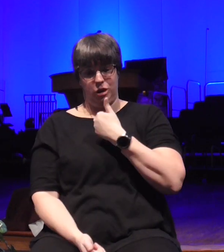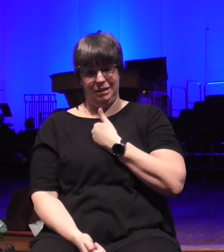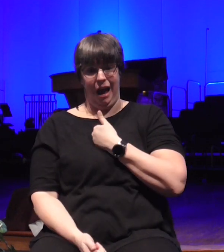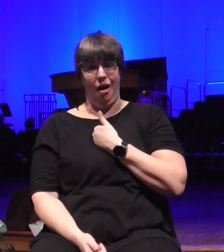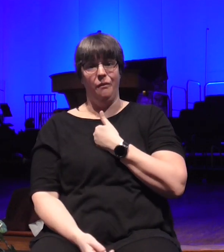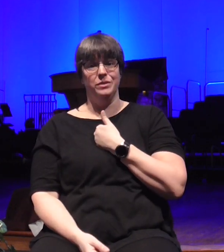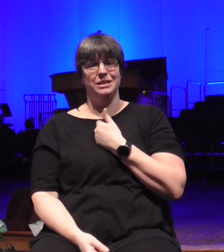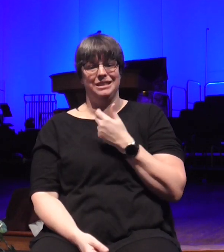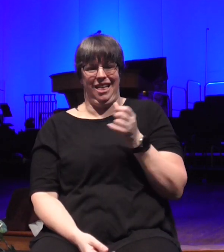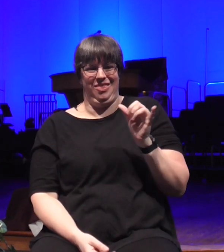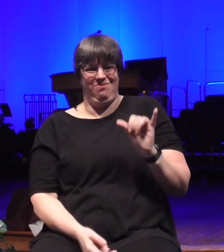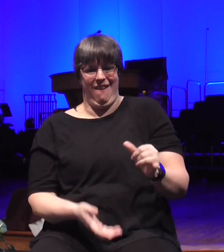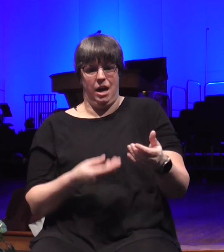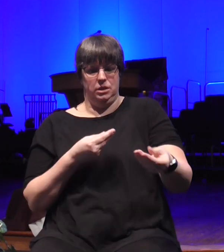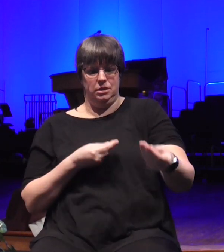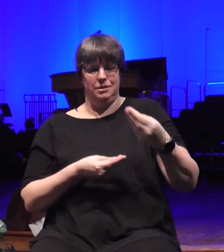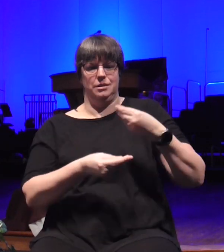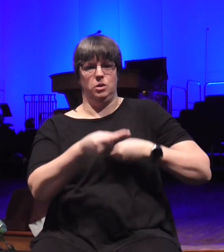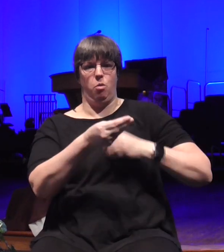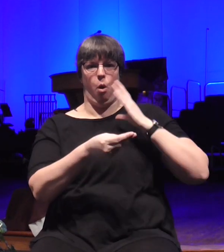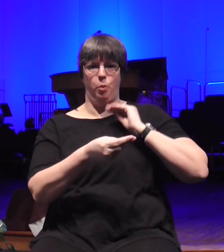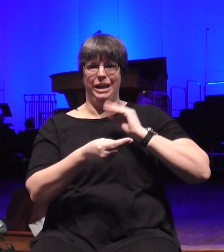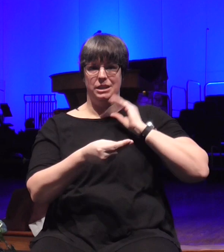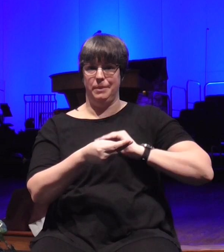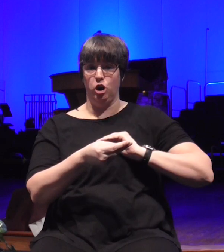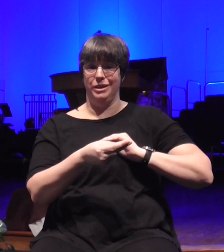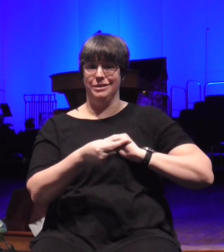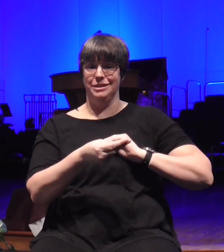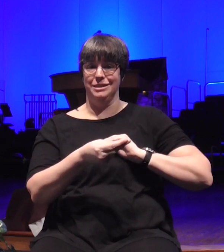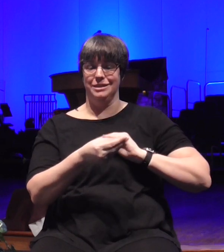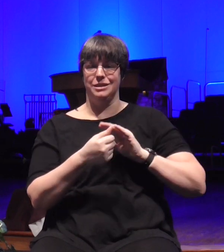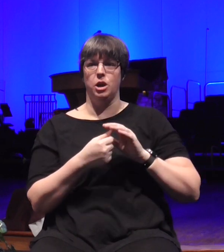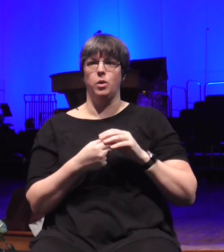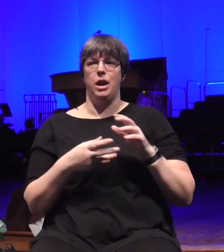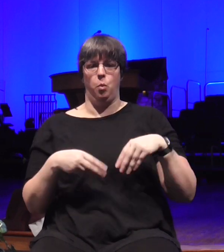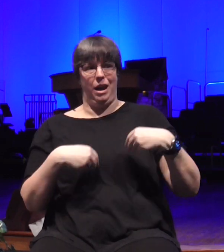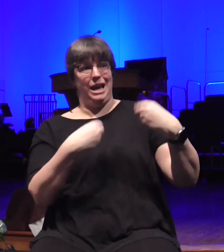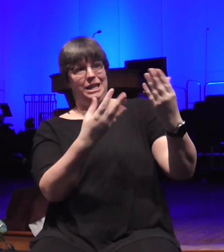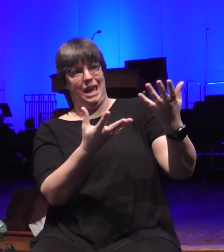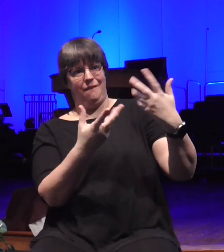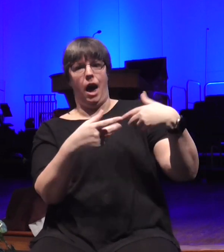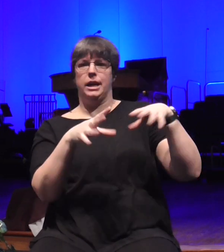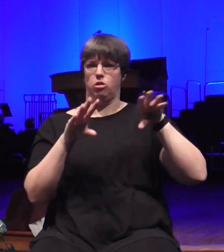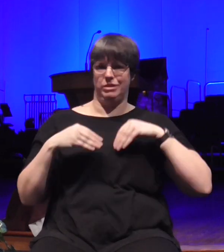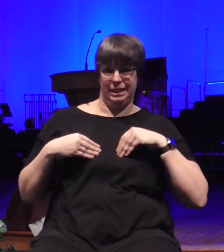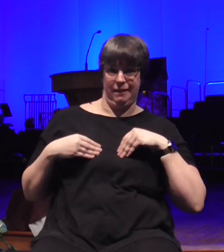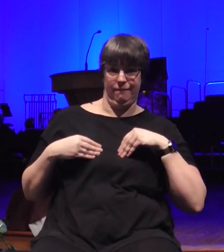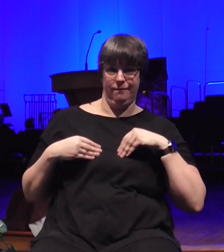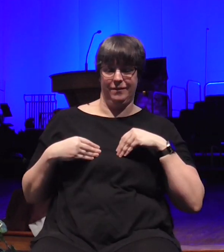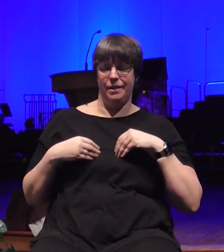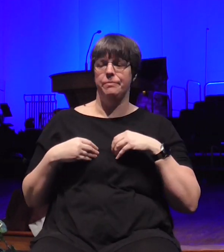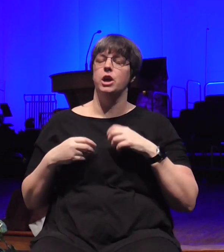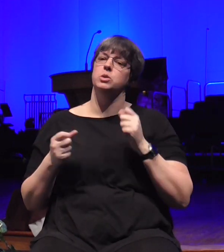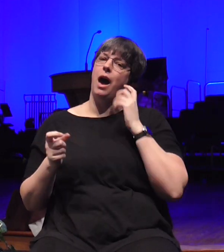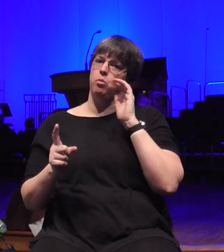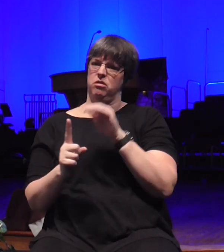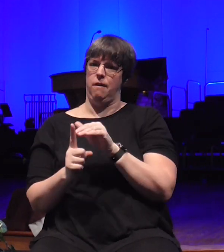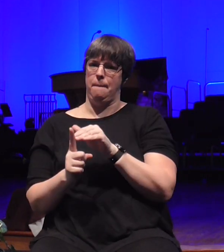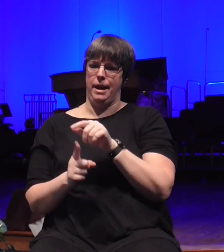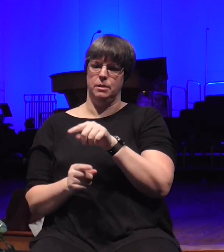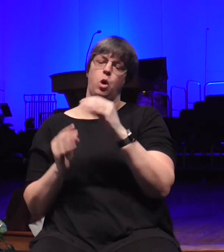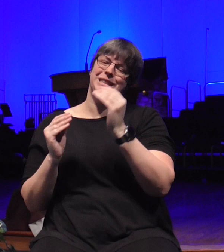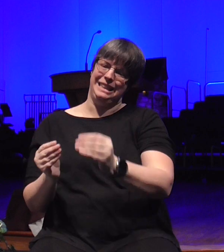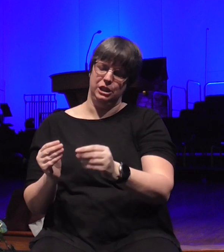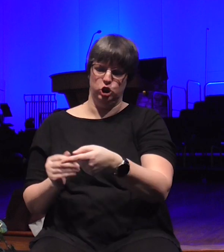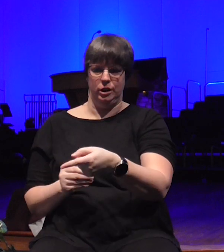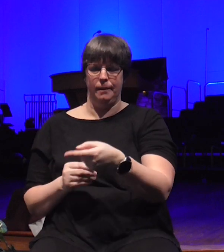we experience in this life. As we give, so do we receive. And I'll remind him or tell him, teach him, that we are in